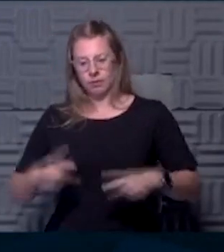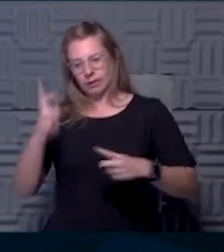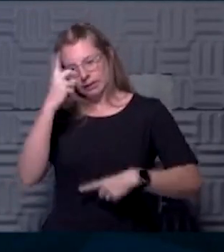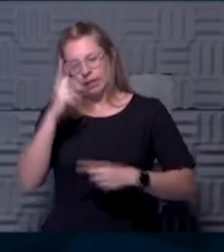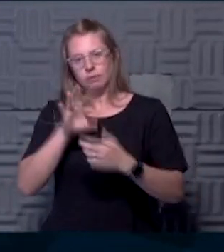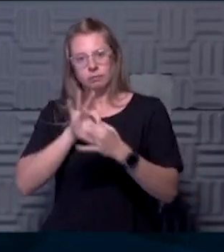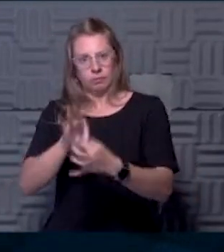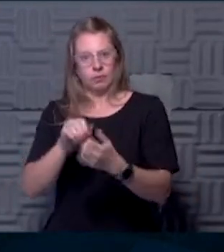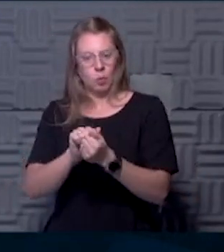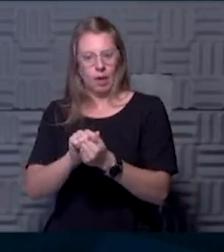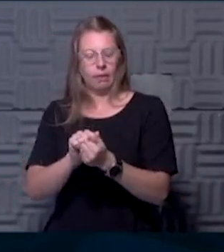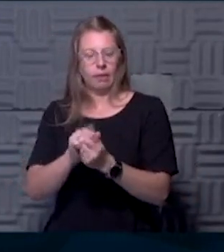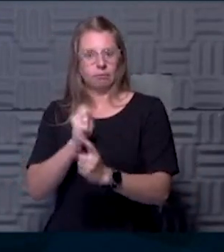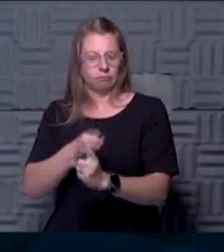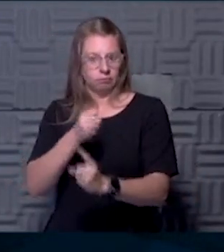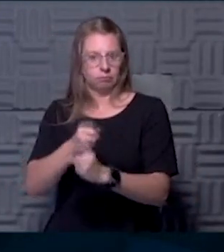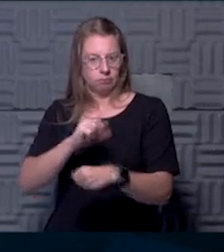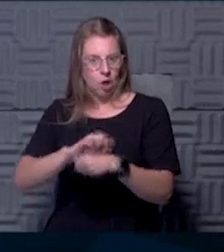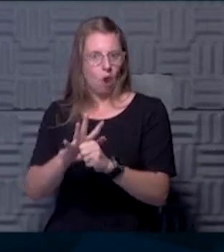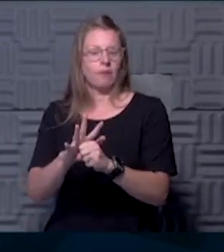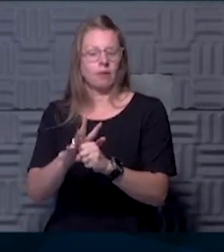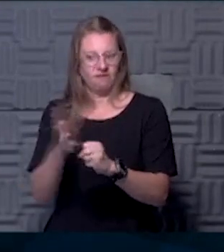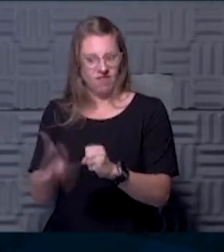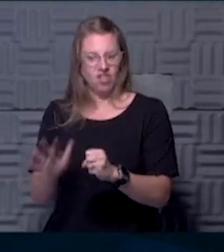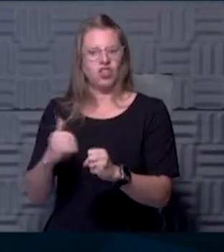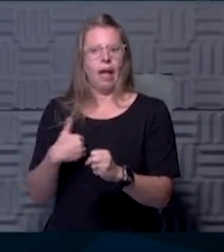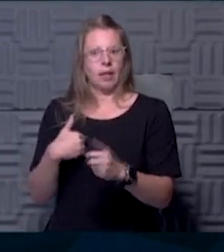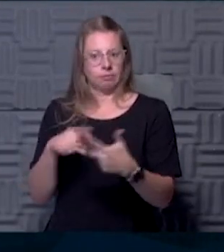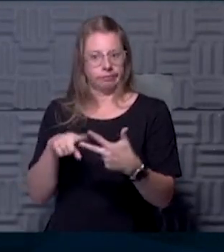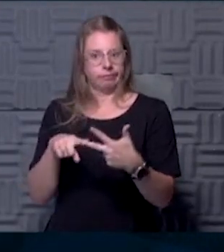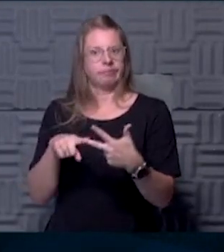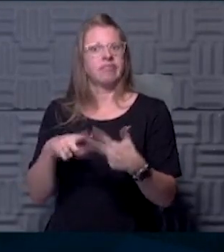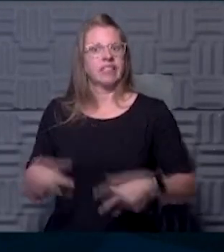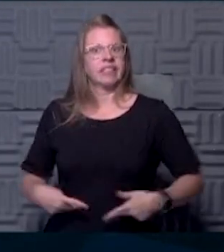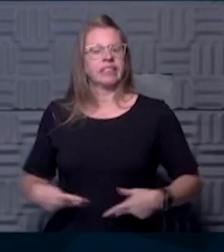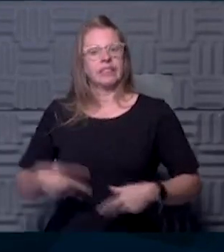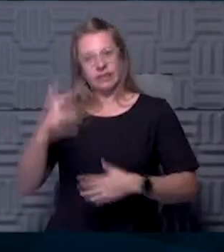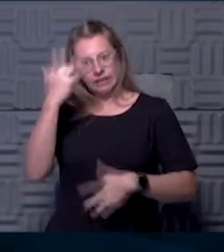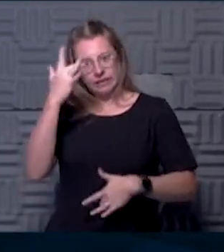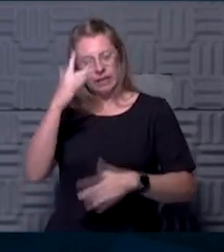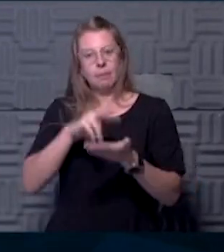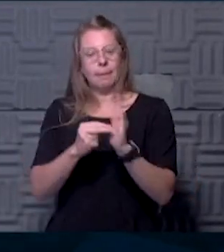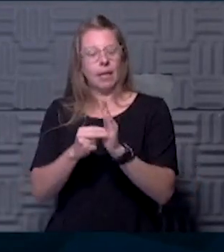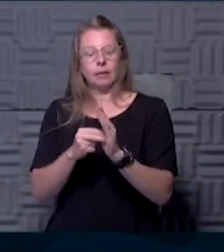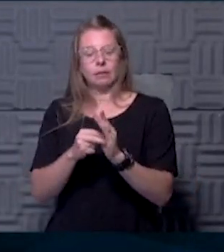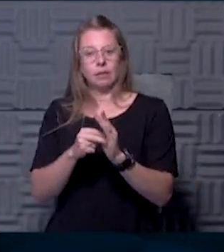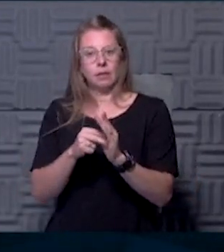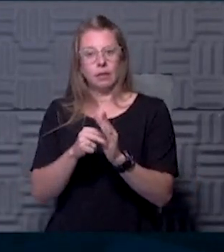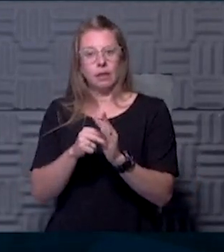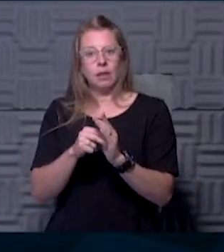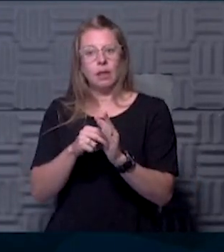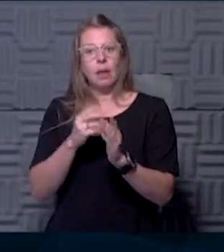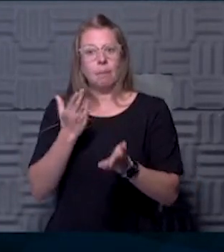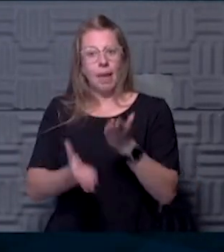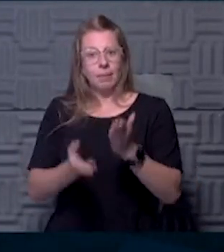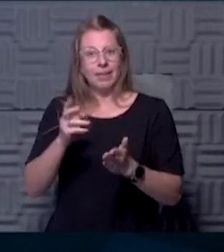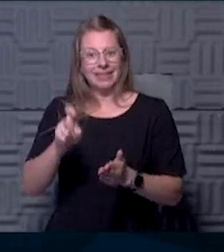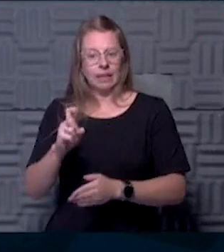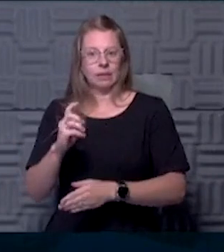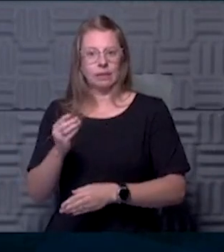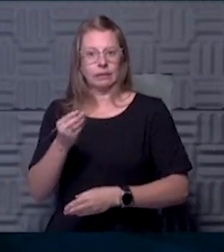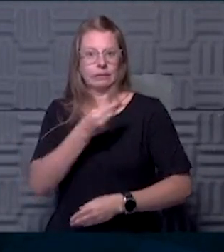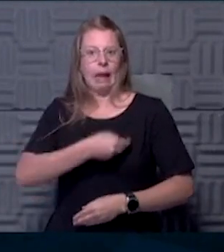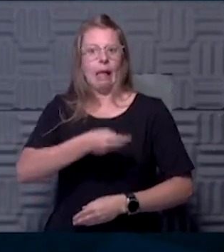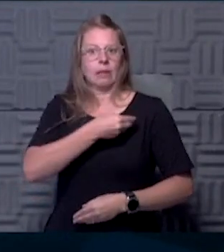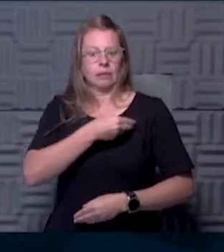COVID impacting someone who's already had kidney disease can push them over to the point of needing dialysis rather quickly. And we saw that